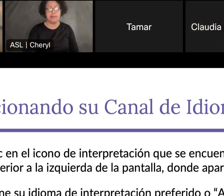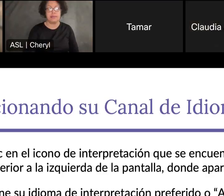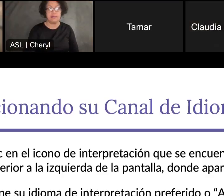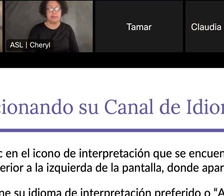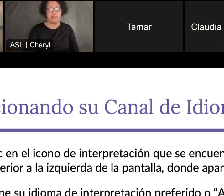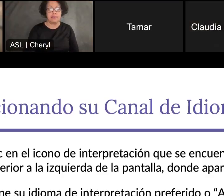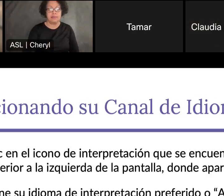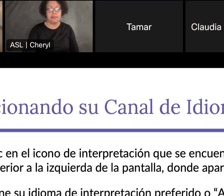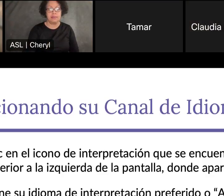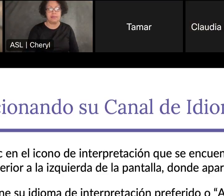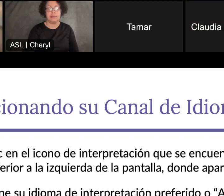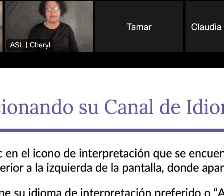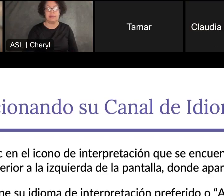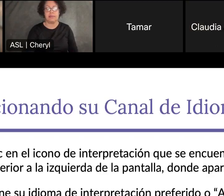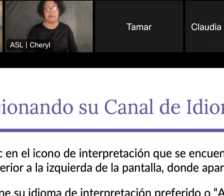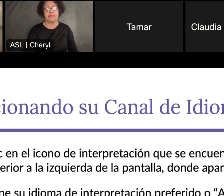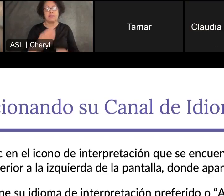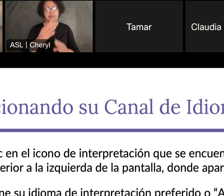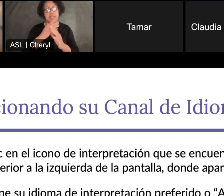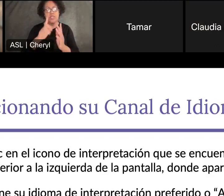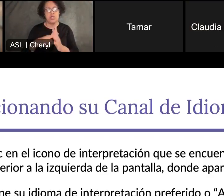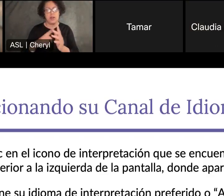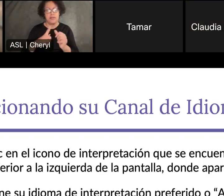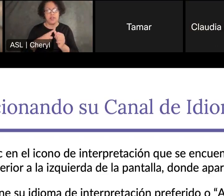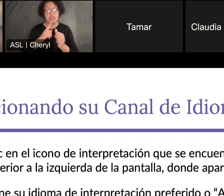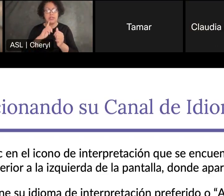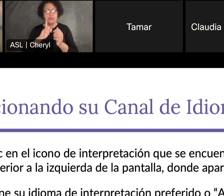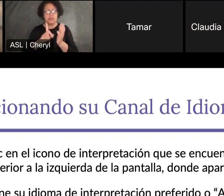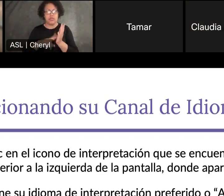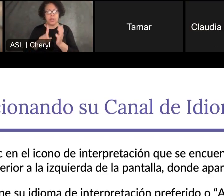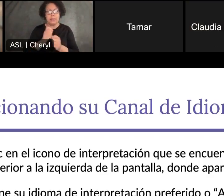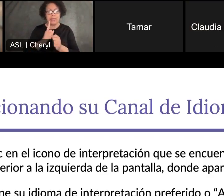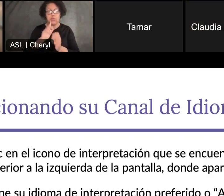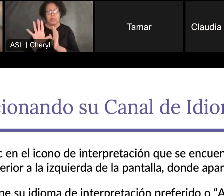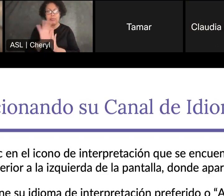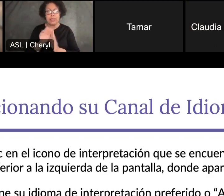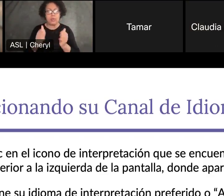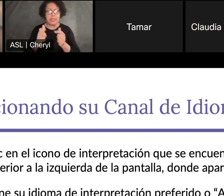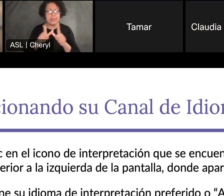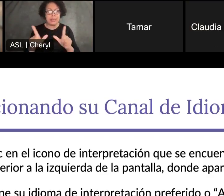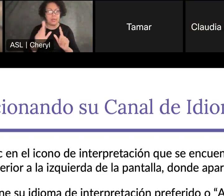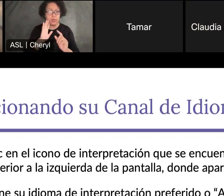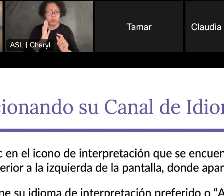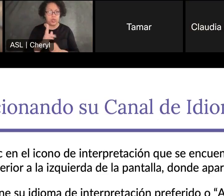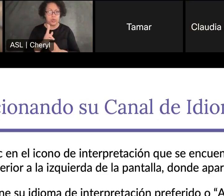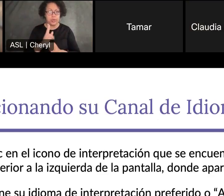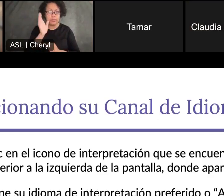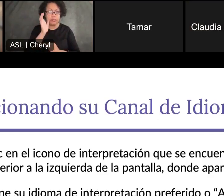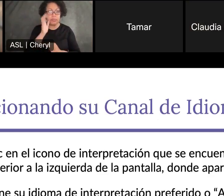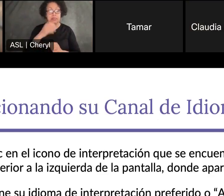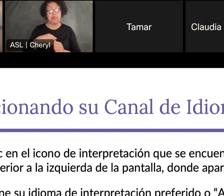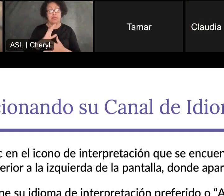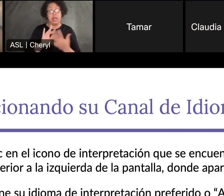Before we get started, let's be sure everyone is able to select their language channel. The options available for the sessions